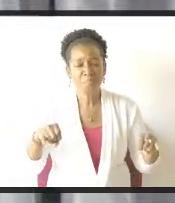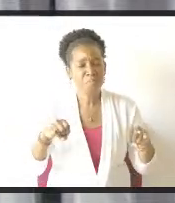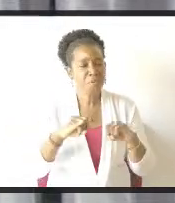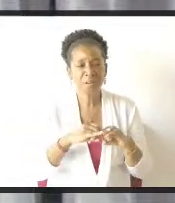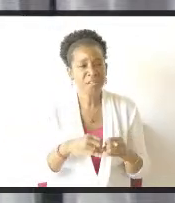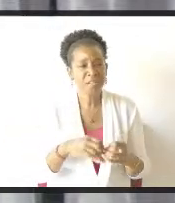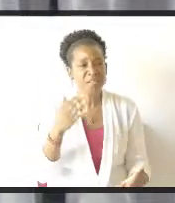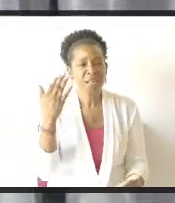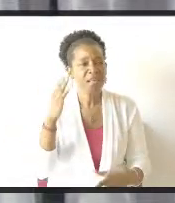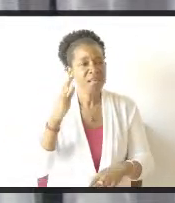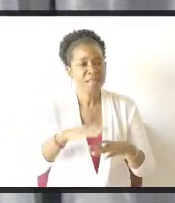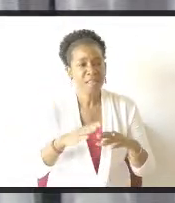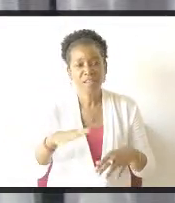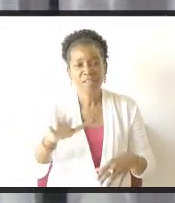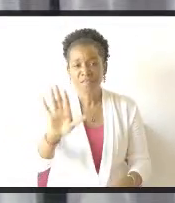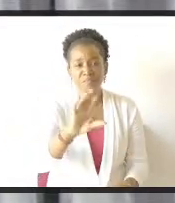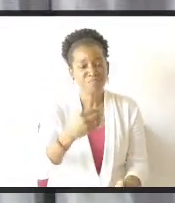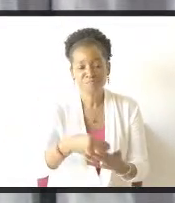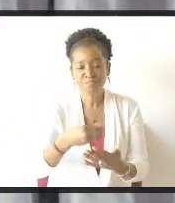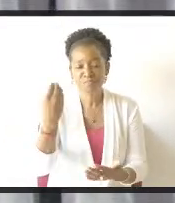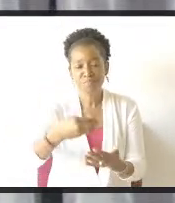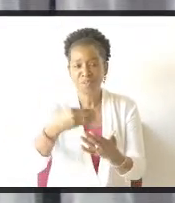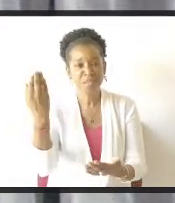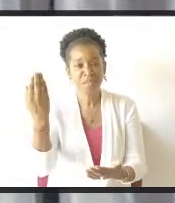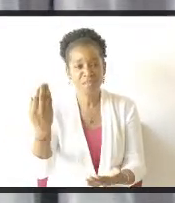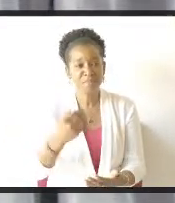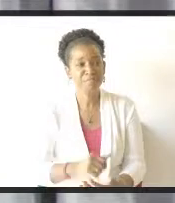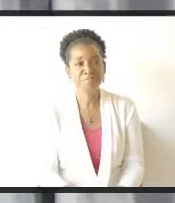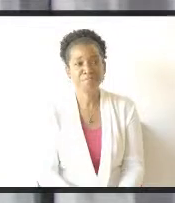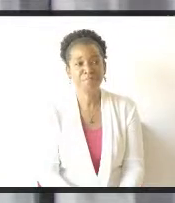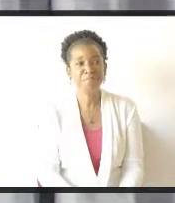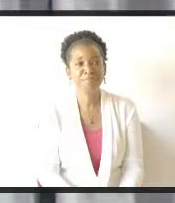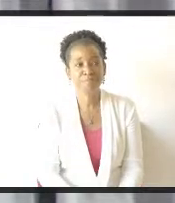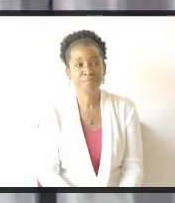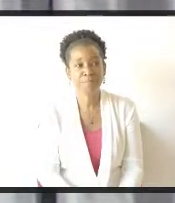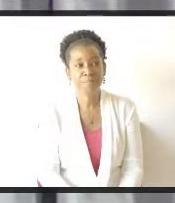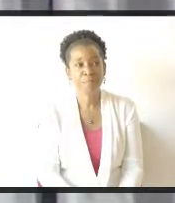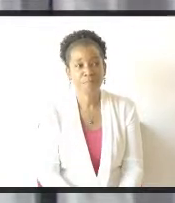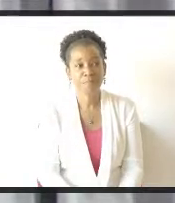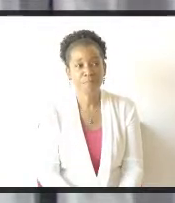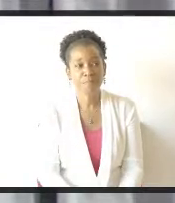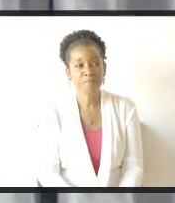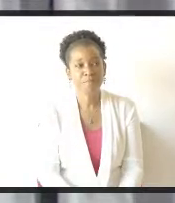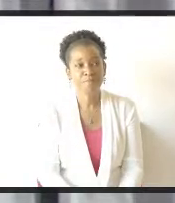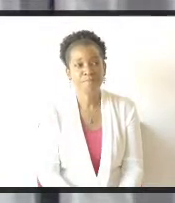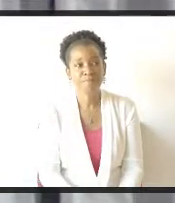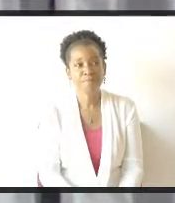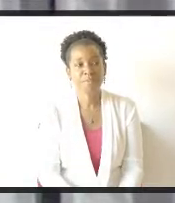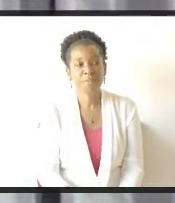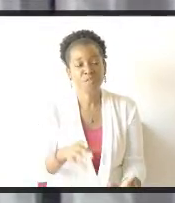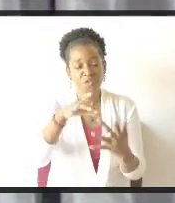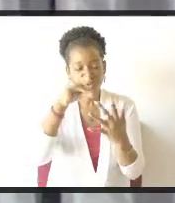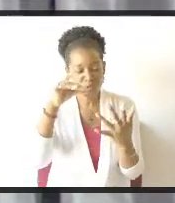Give him your life. Yes, I see the hand there. Quickly. Anybody else? Anybody else?